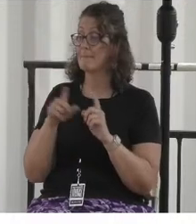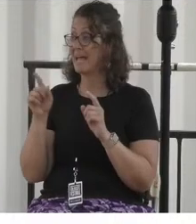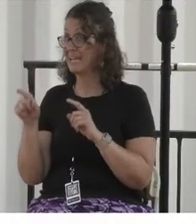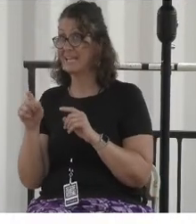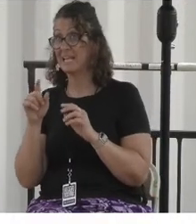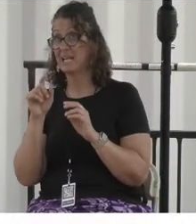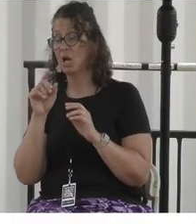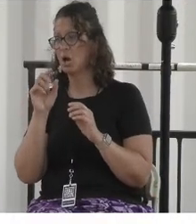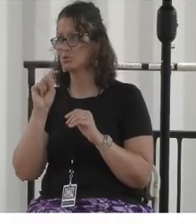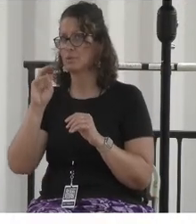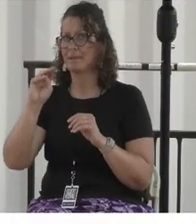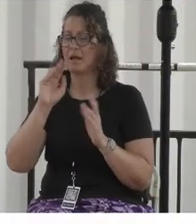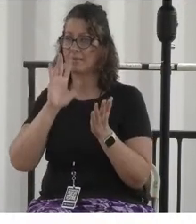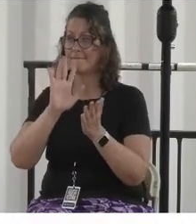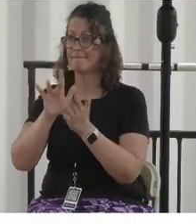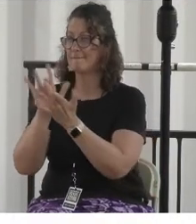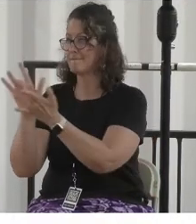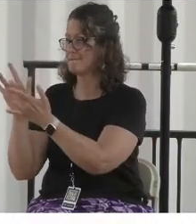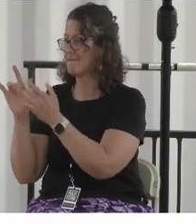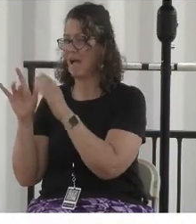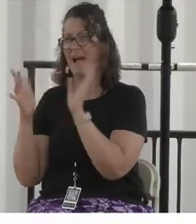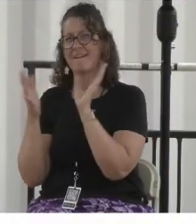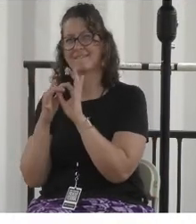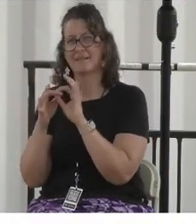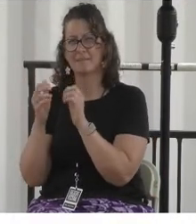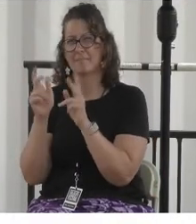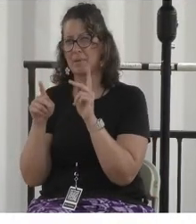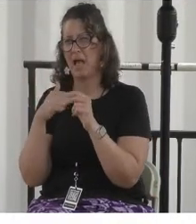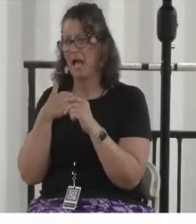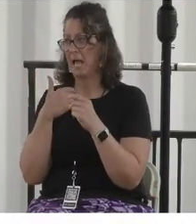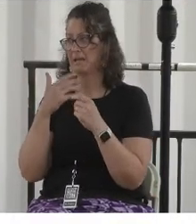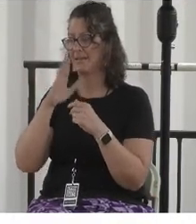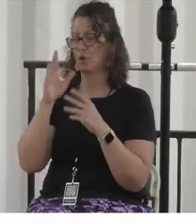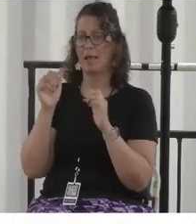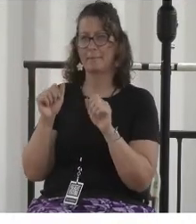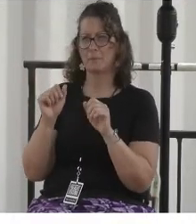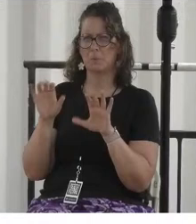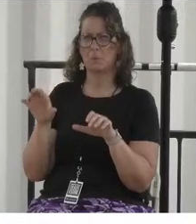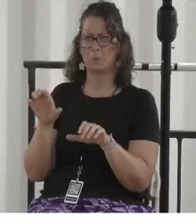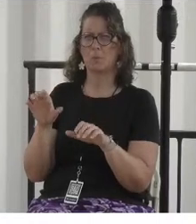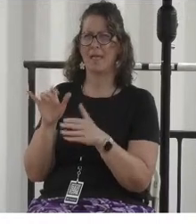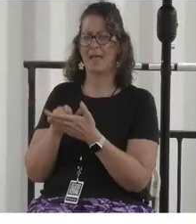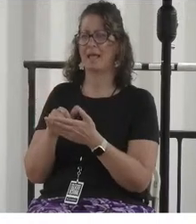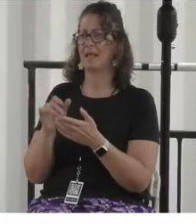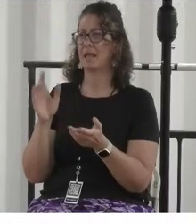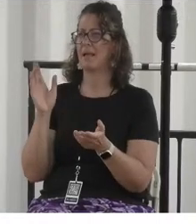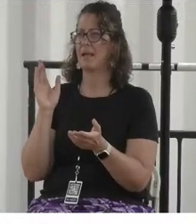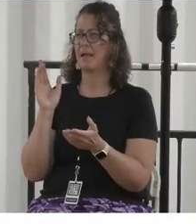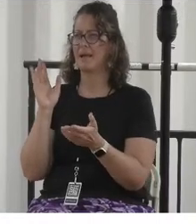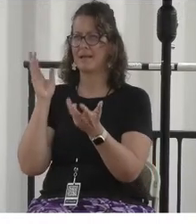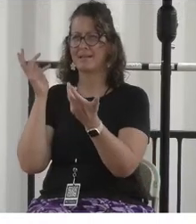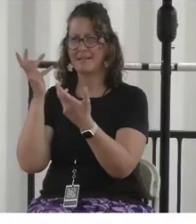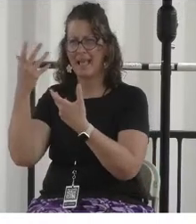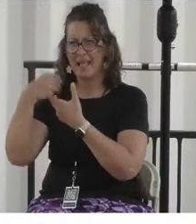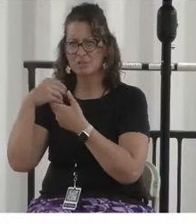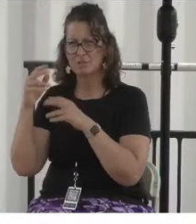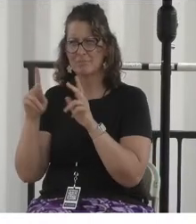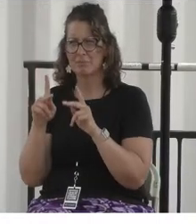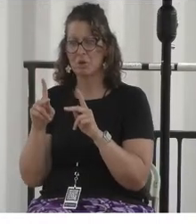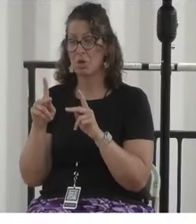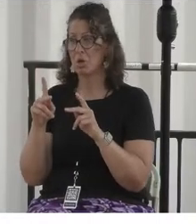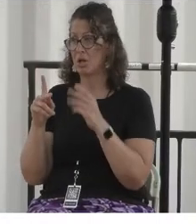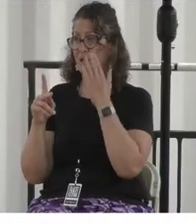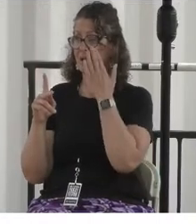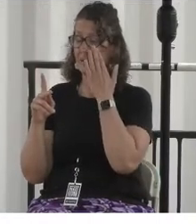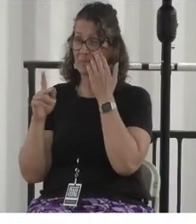connect with. And it has this ability to sort of leapfrog over all my barriers and engage with people who don't even know about us, who don't know that their vacation video